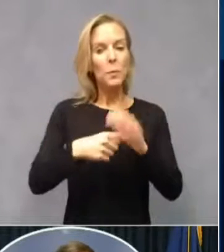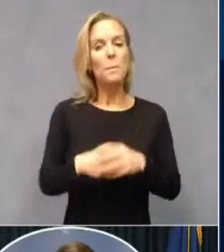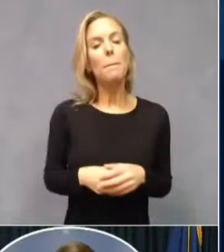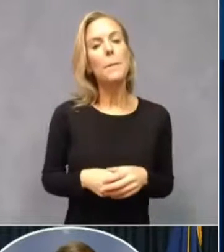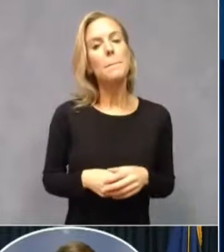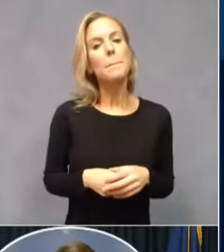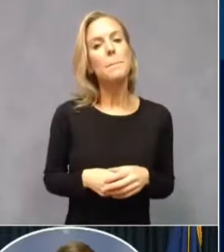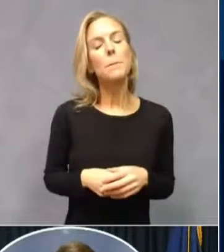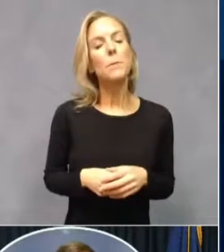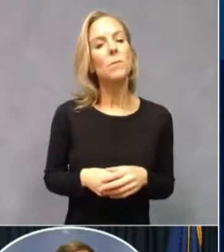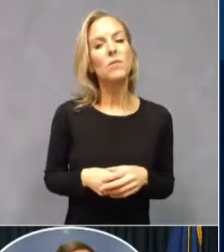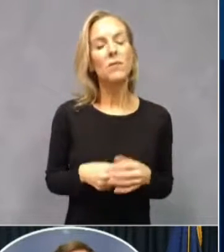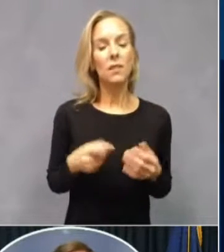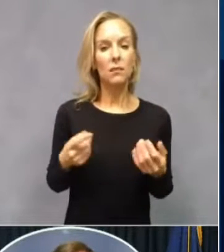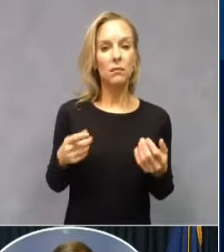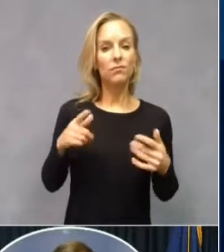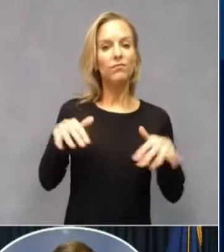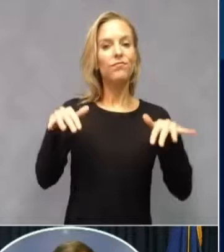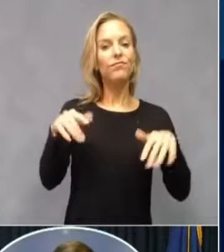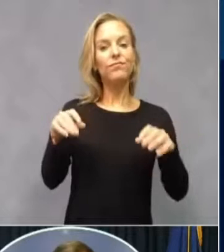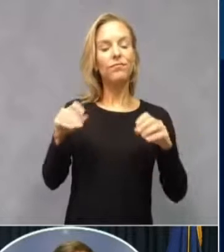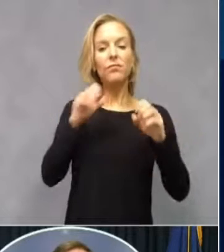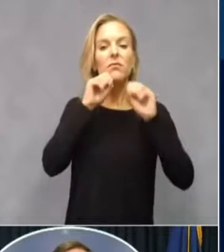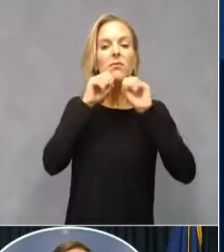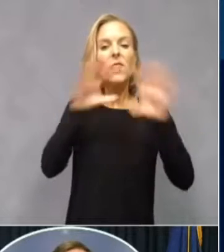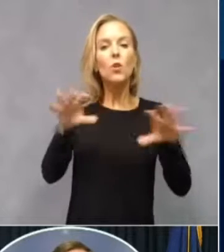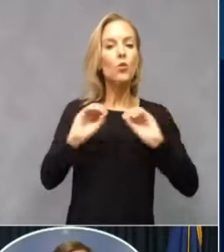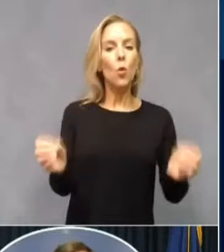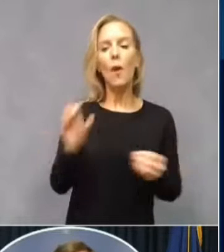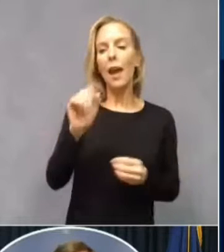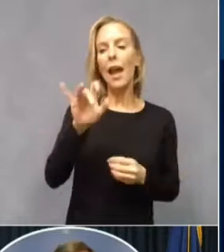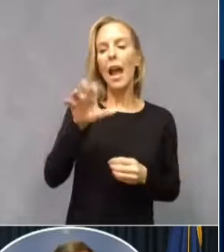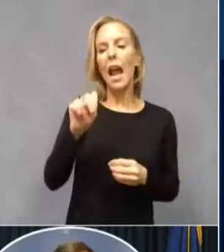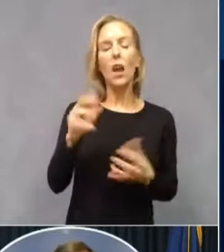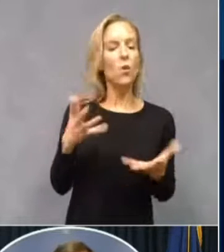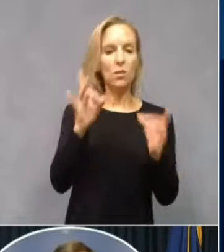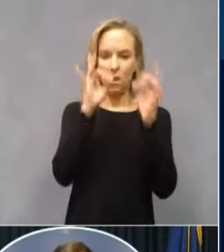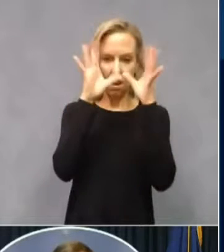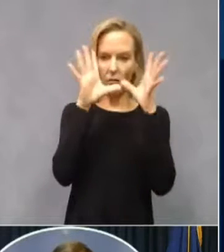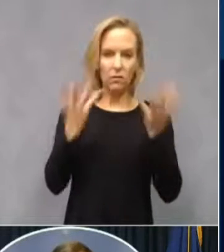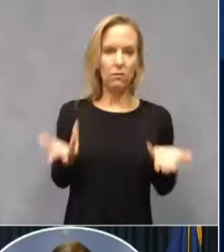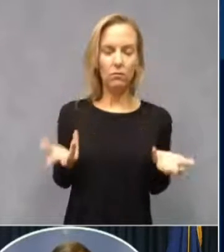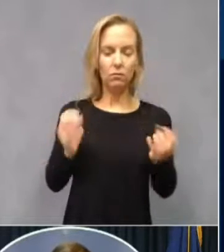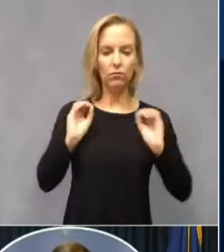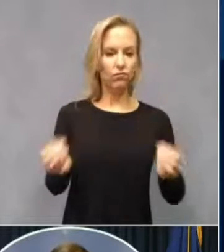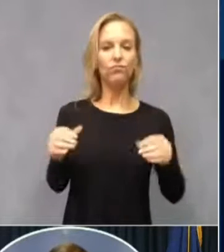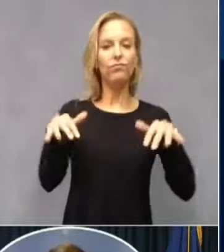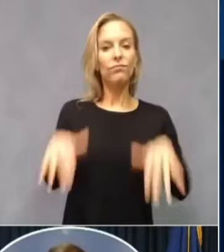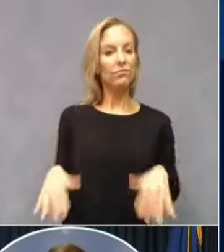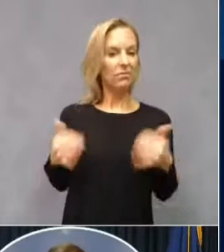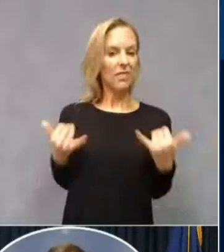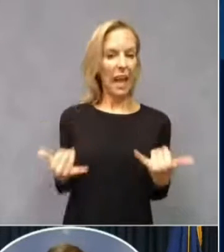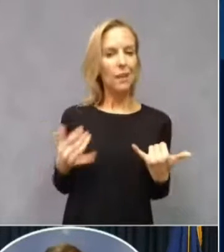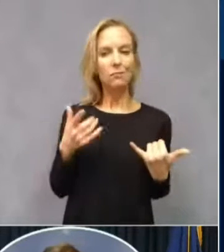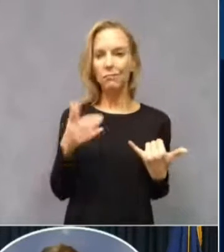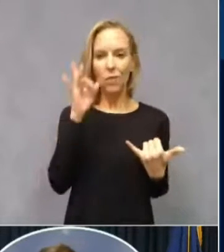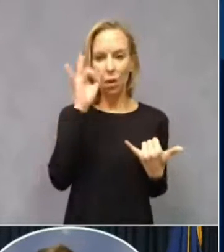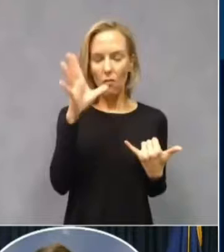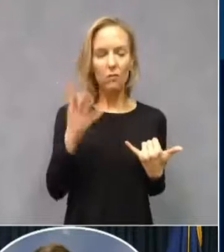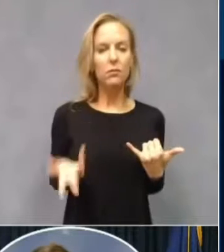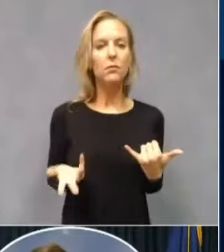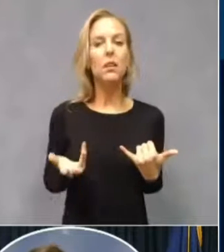Not acting now is catastrophic. Not having the ability to act right now is catastrophic. The amount of